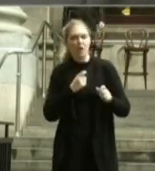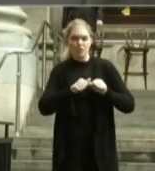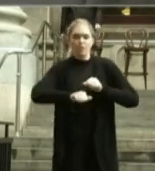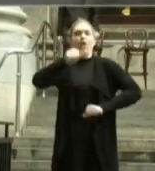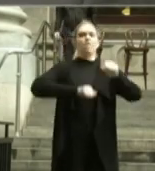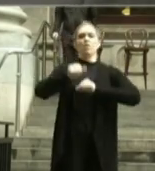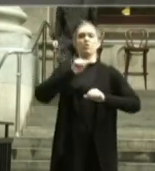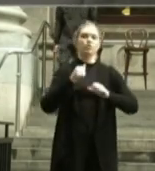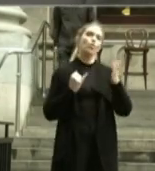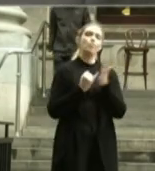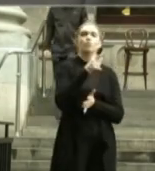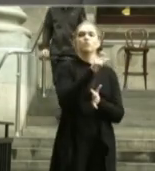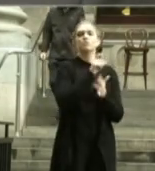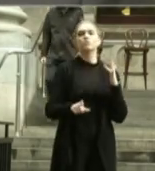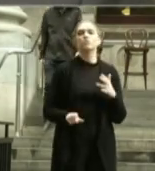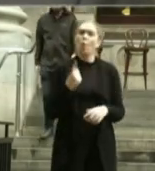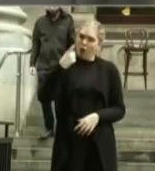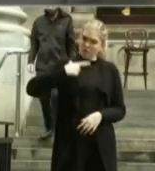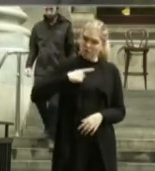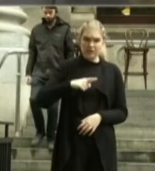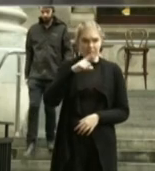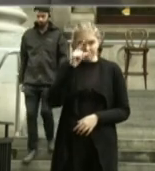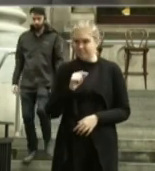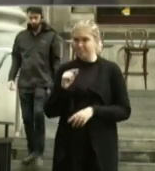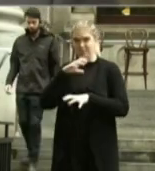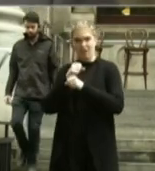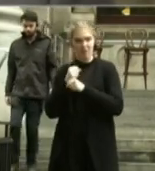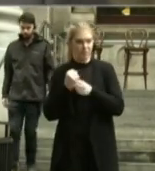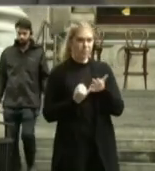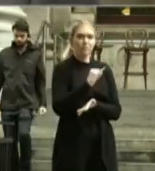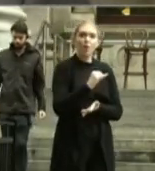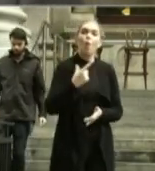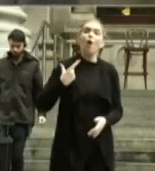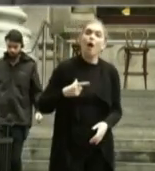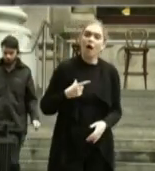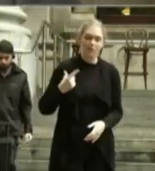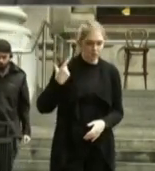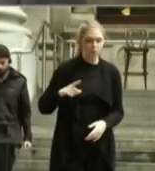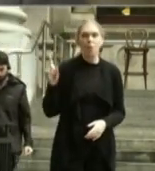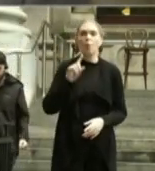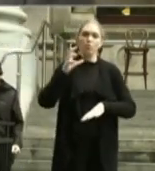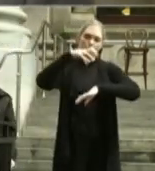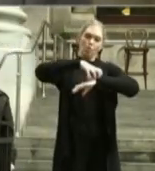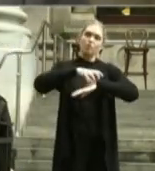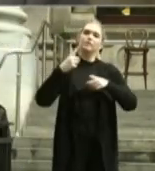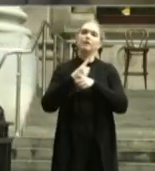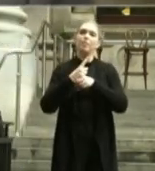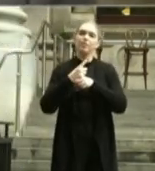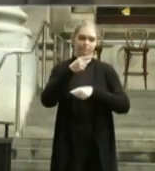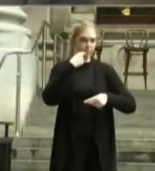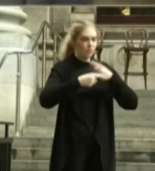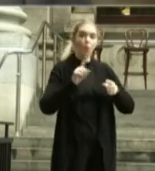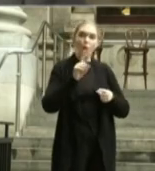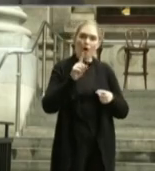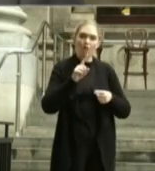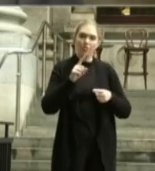One of the reasons these atrocities were able to occur was because of what the Uluru Statement describes as the torment of